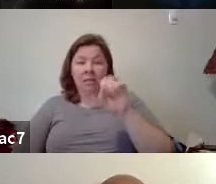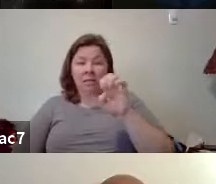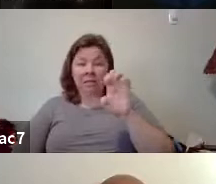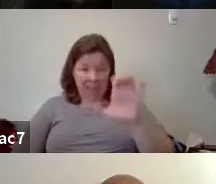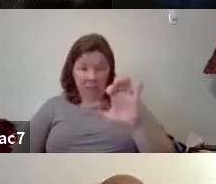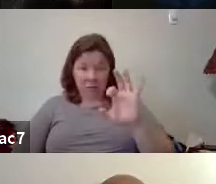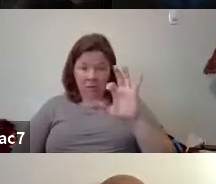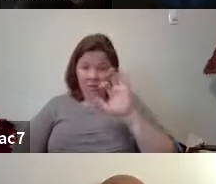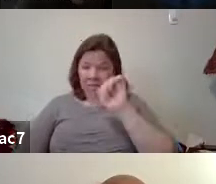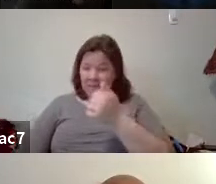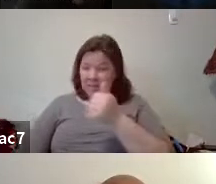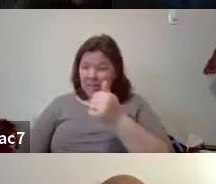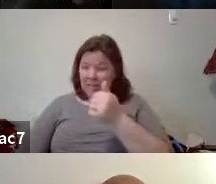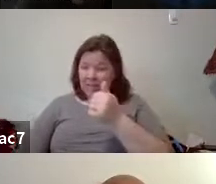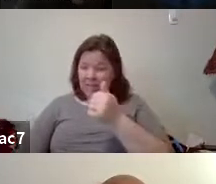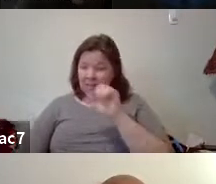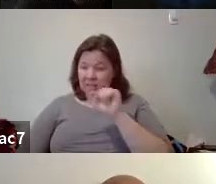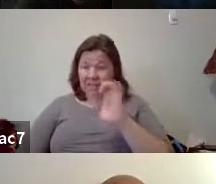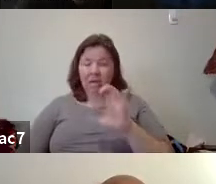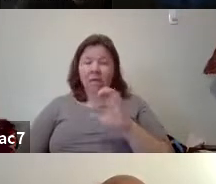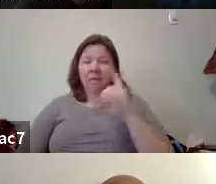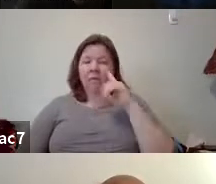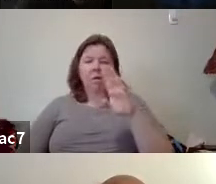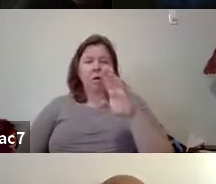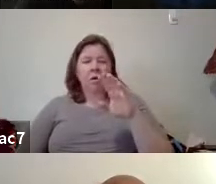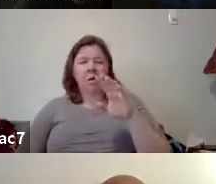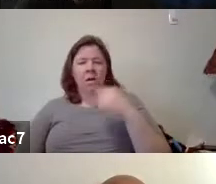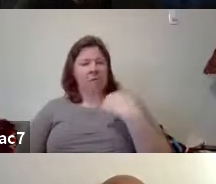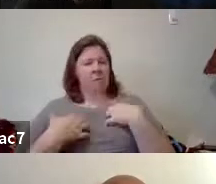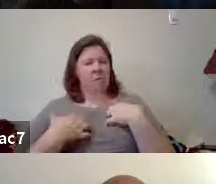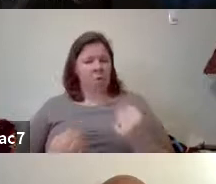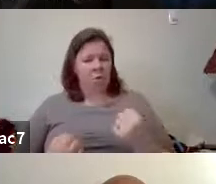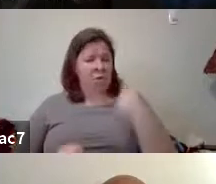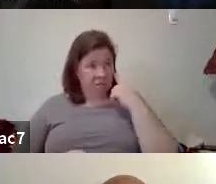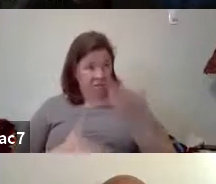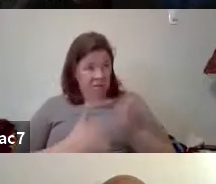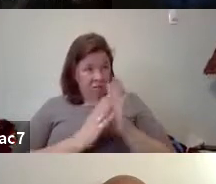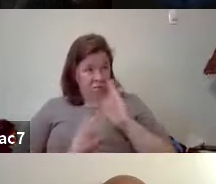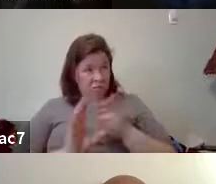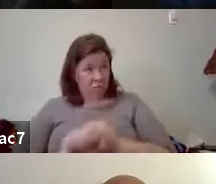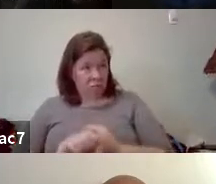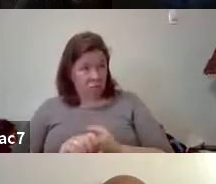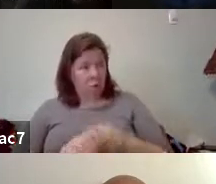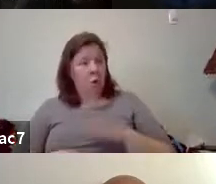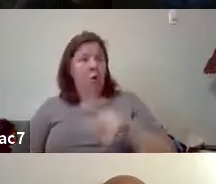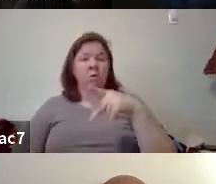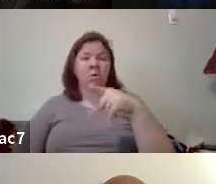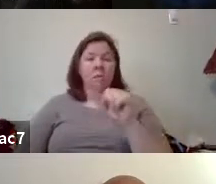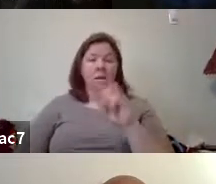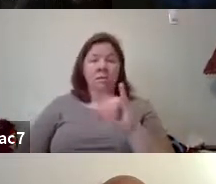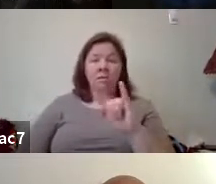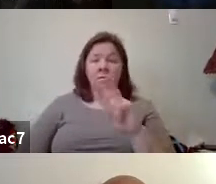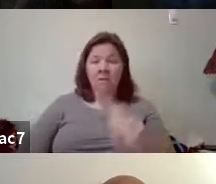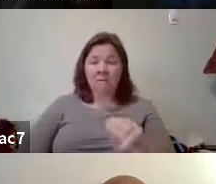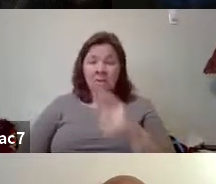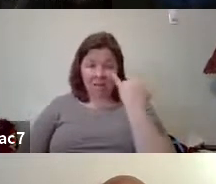seconds or 5 seconds of boldness and just get over it and ask people if they would like to be a part of ONPASSIVE. If you have